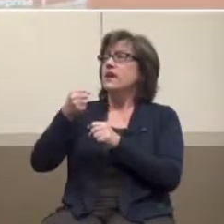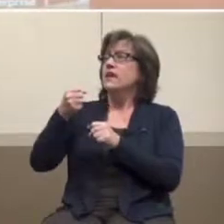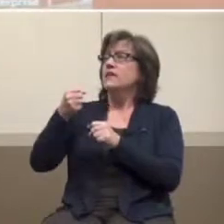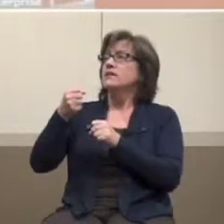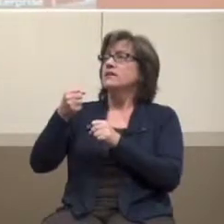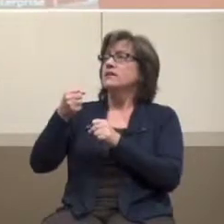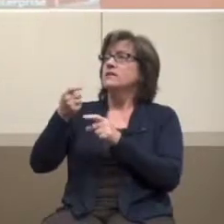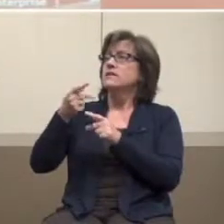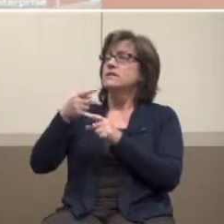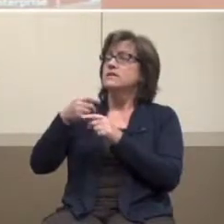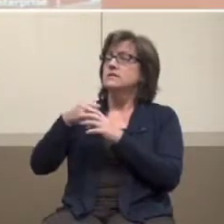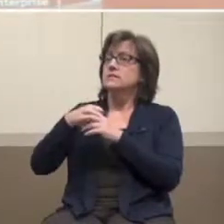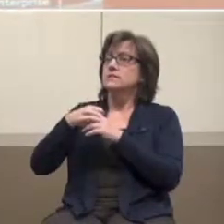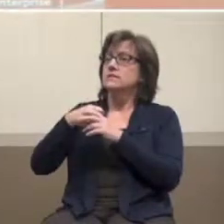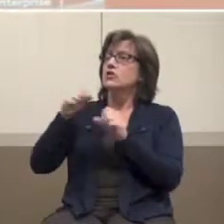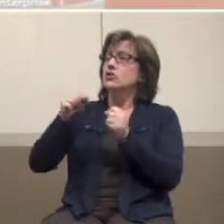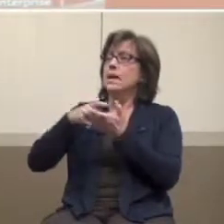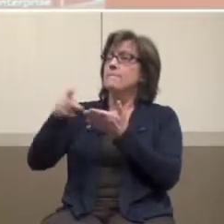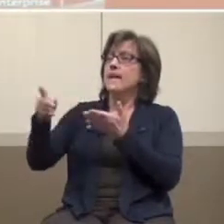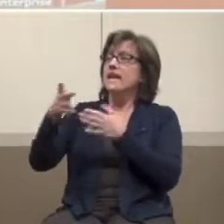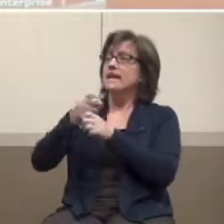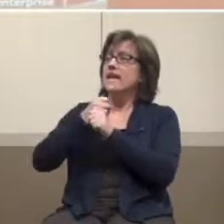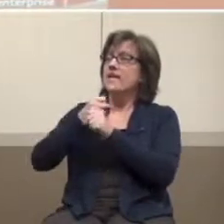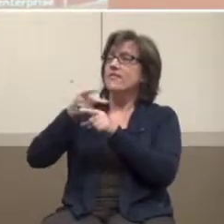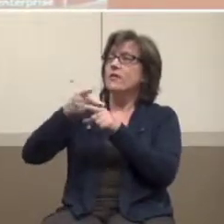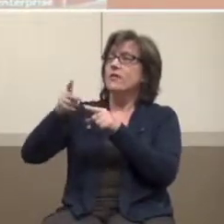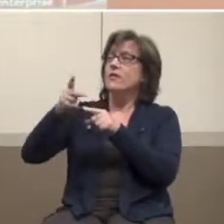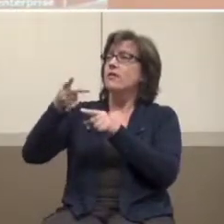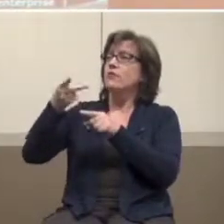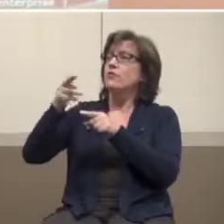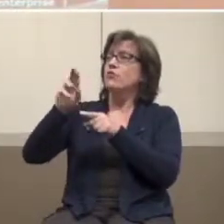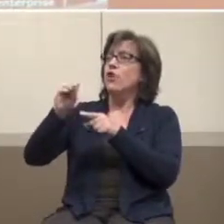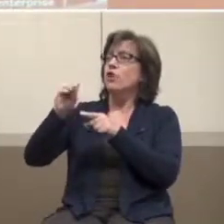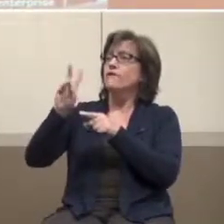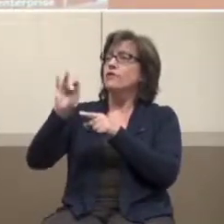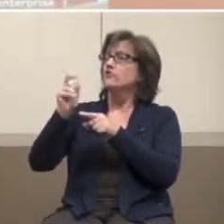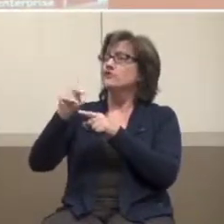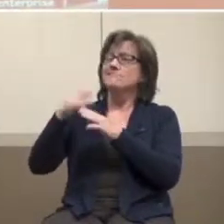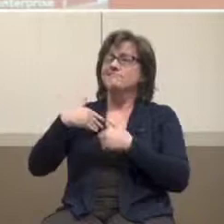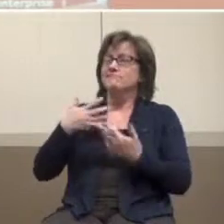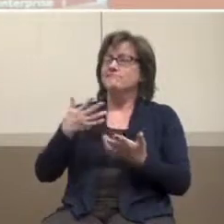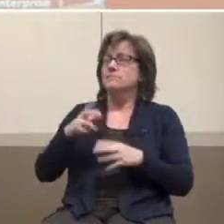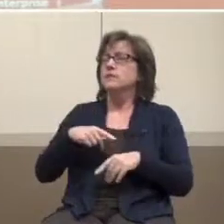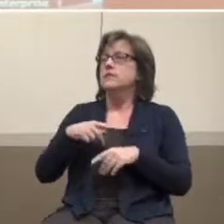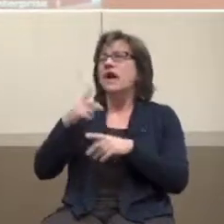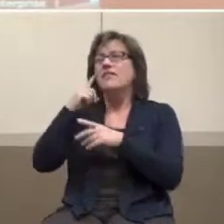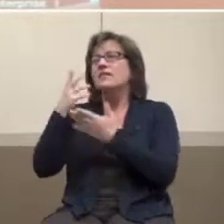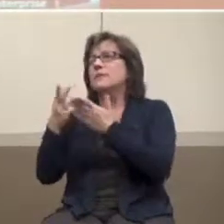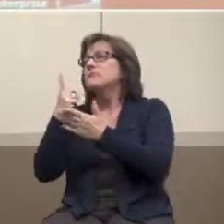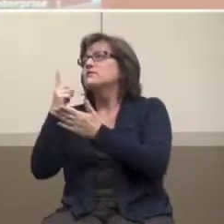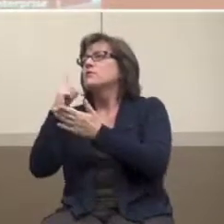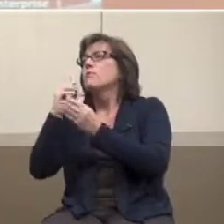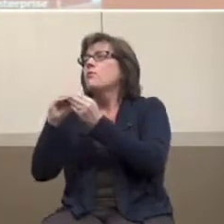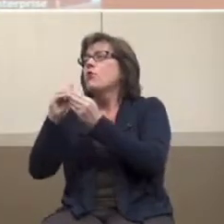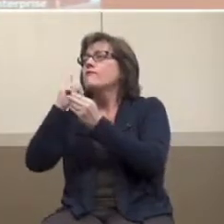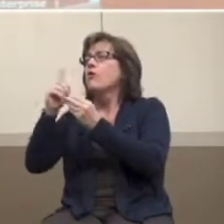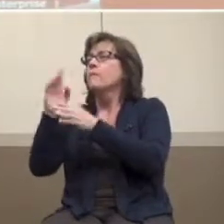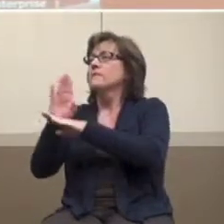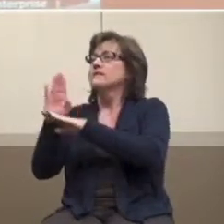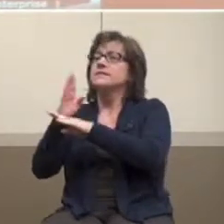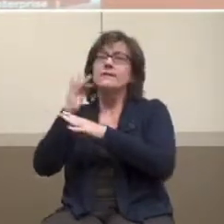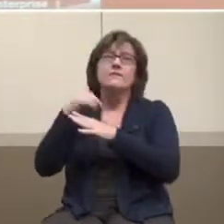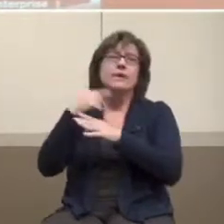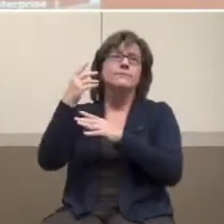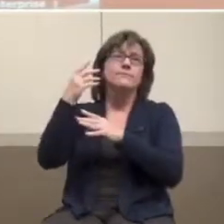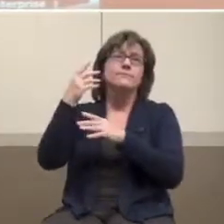could ever foresee us in the classroom needing. It would be more for, I think it's set up more for like businesses. So like if I was somewhere and I was